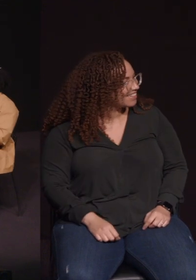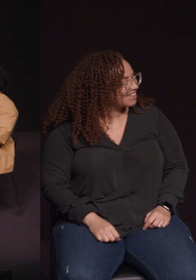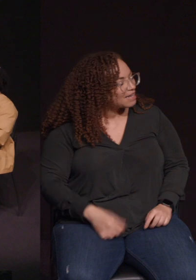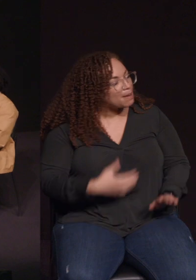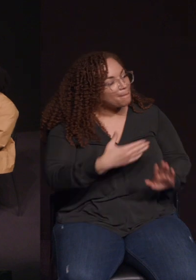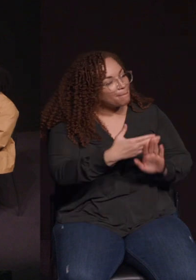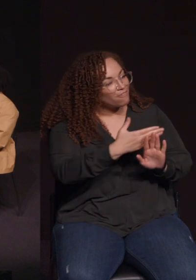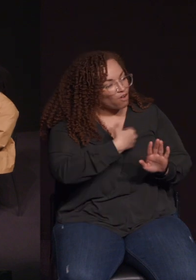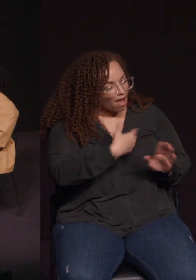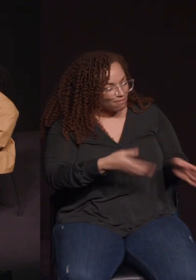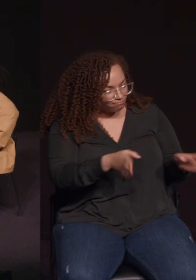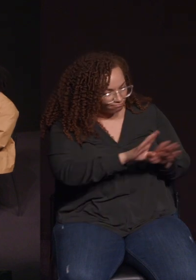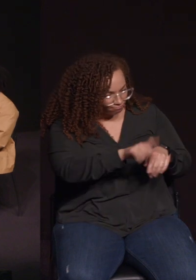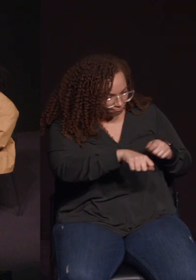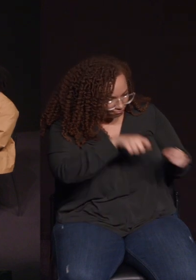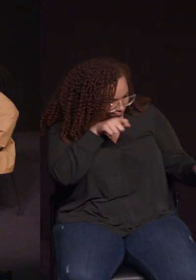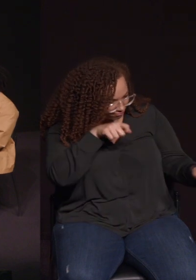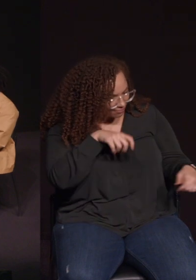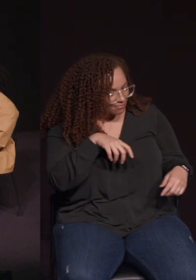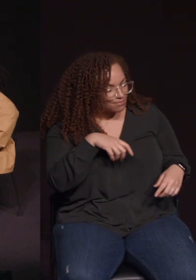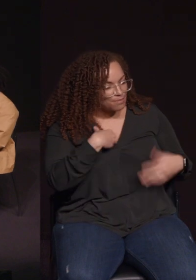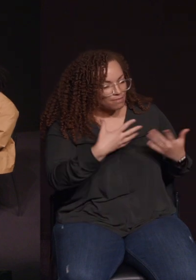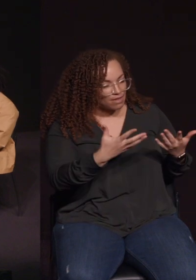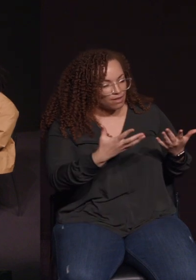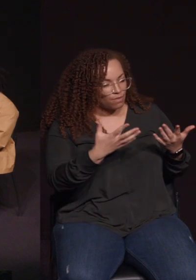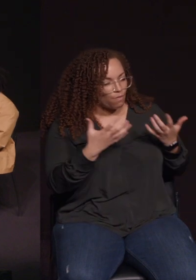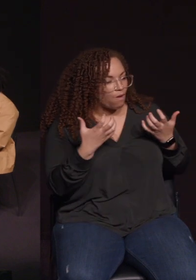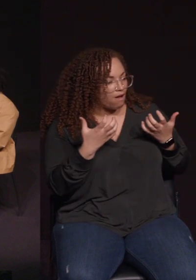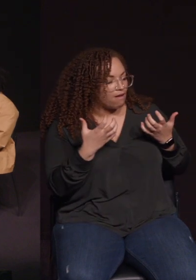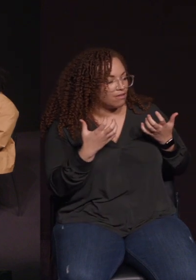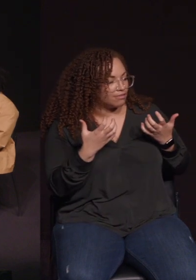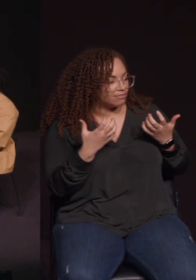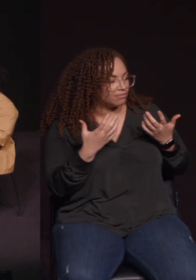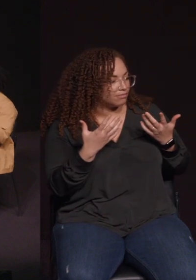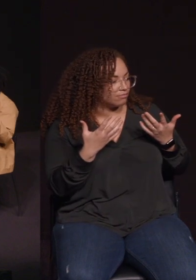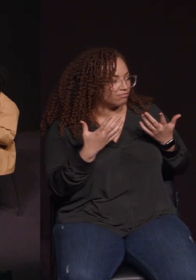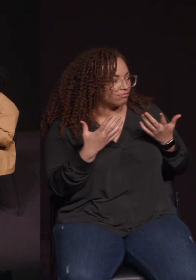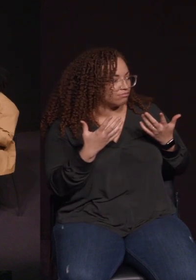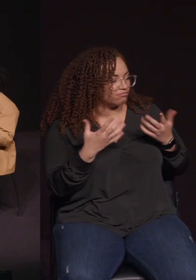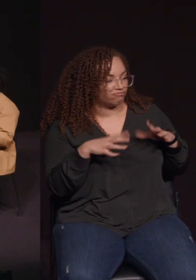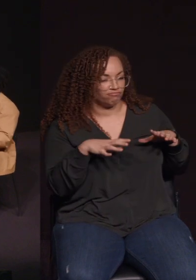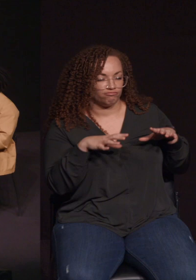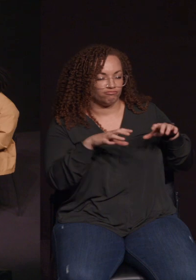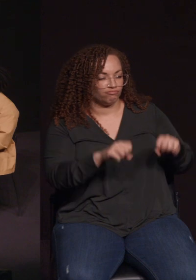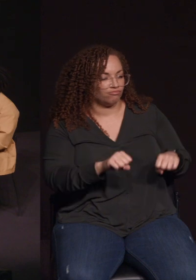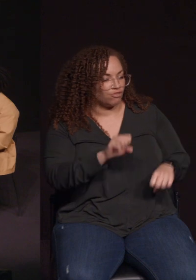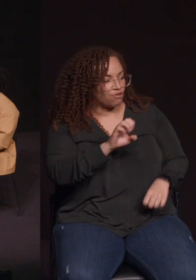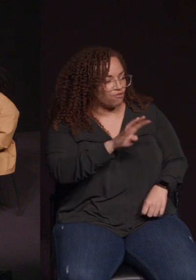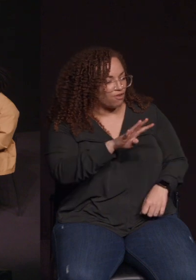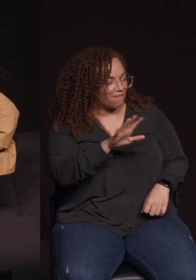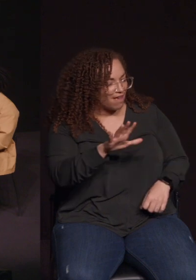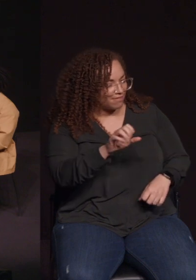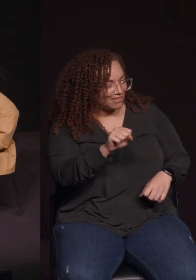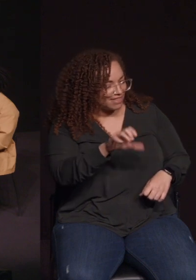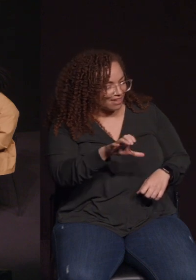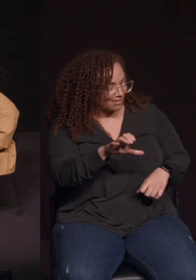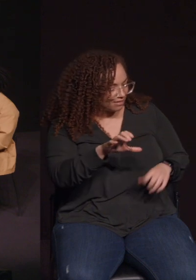Before I close this part, I want to take 45 seconds to